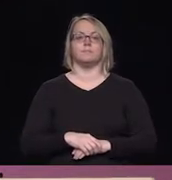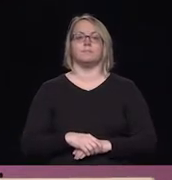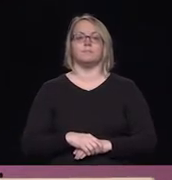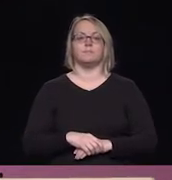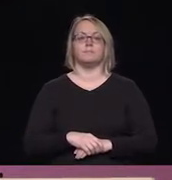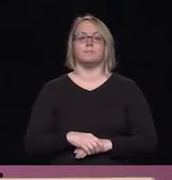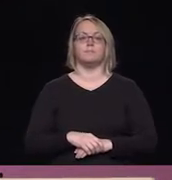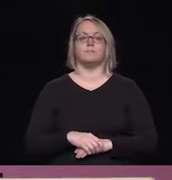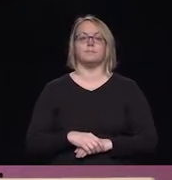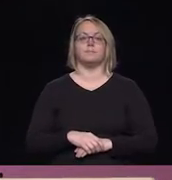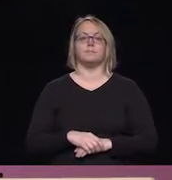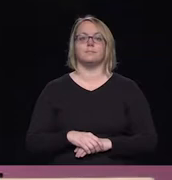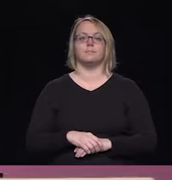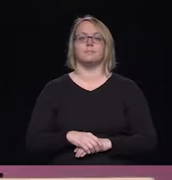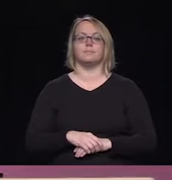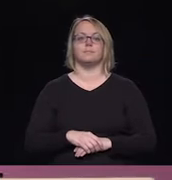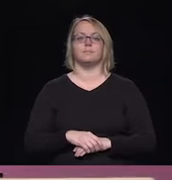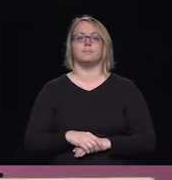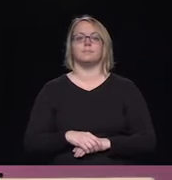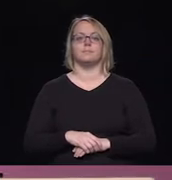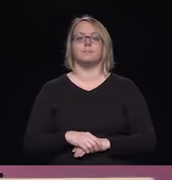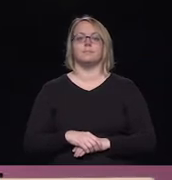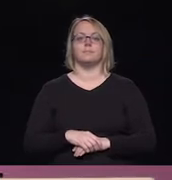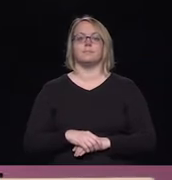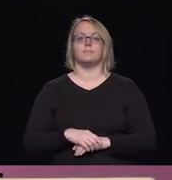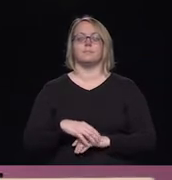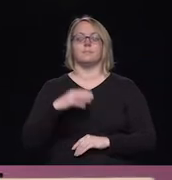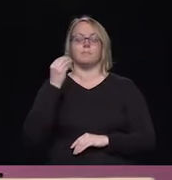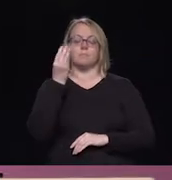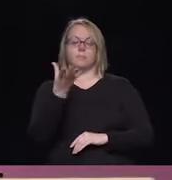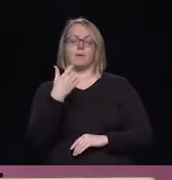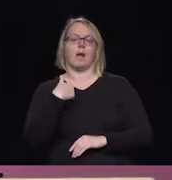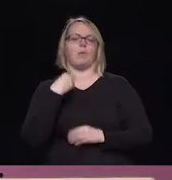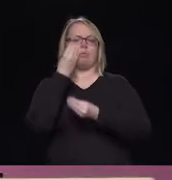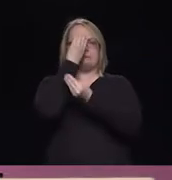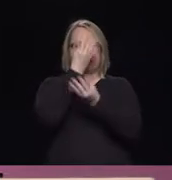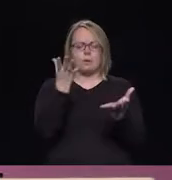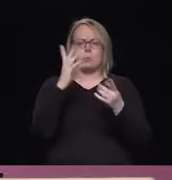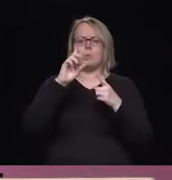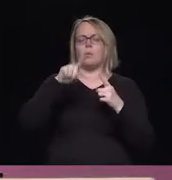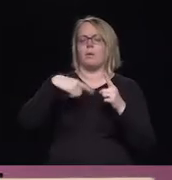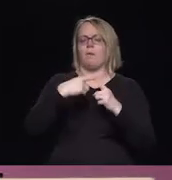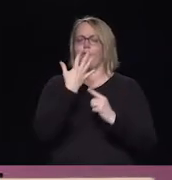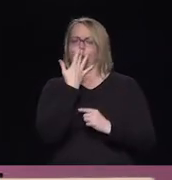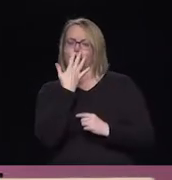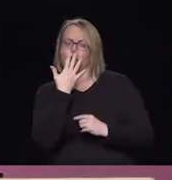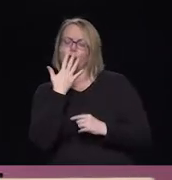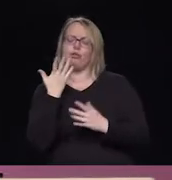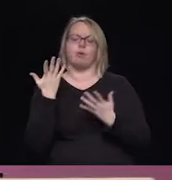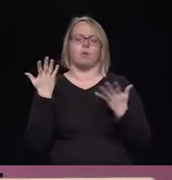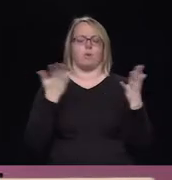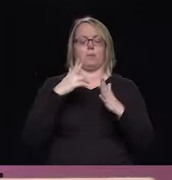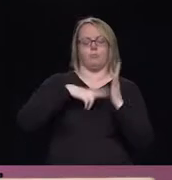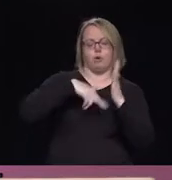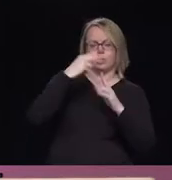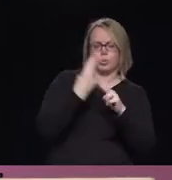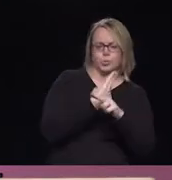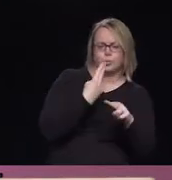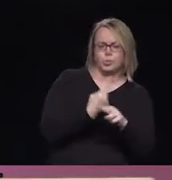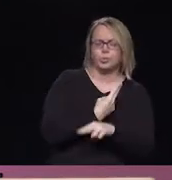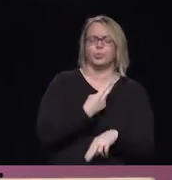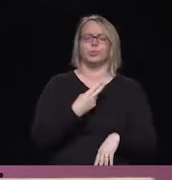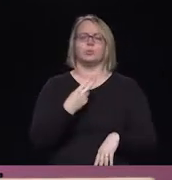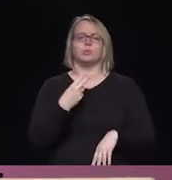acrylic slash oil paint. Do not get the watercolor brushes. They do not work as well. Now let me introduce